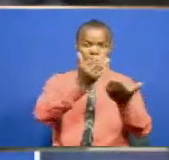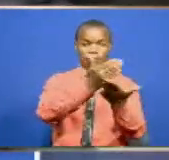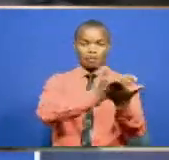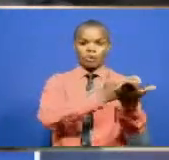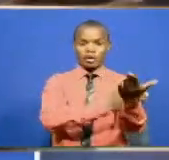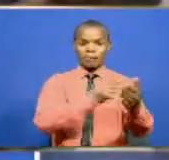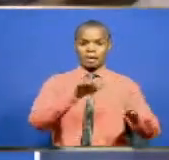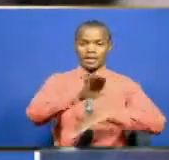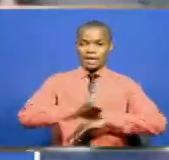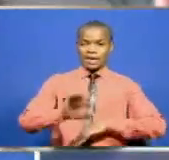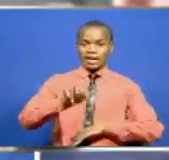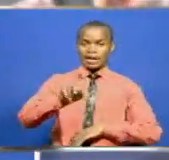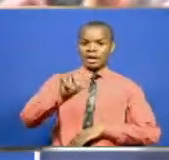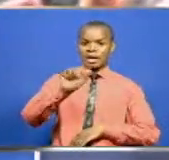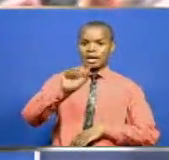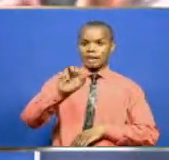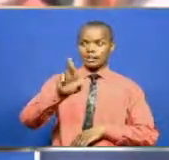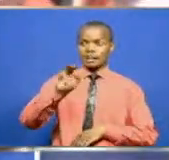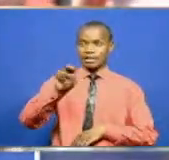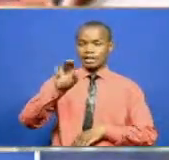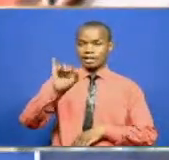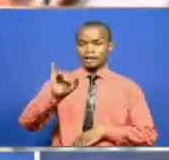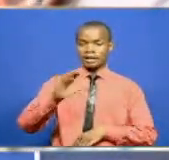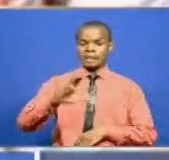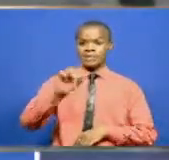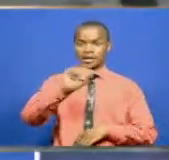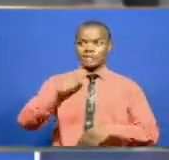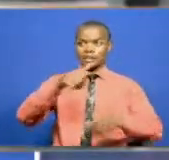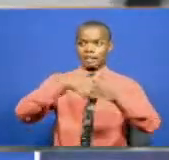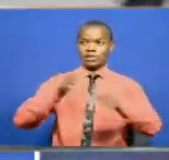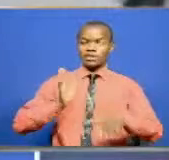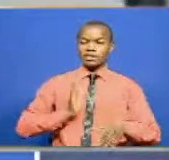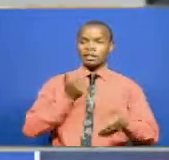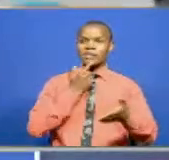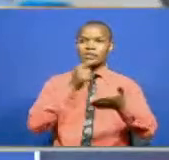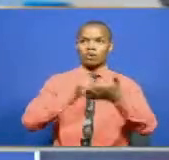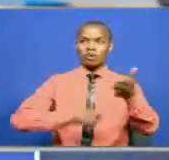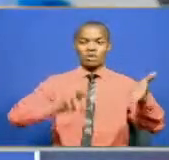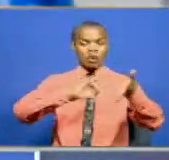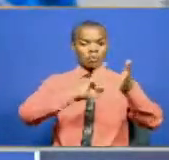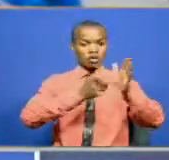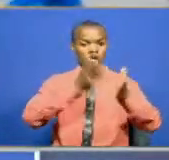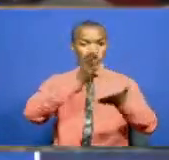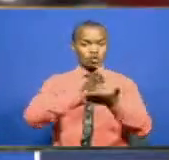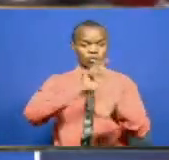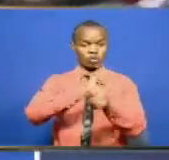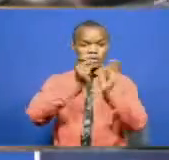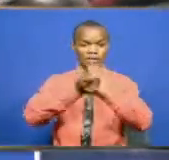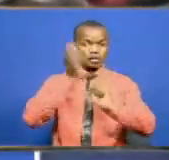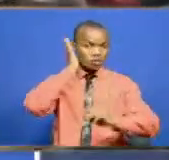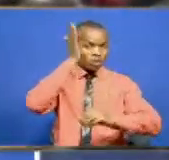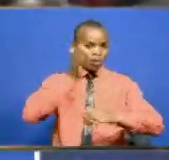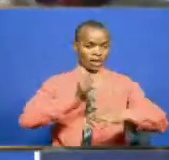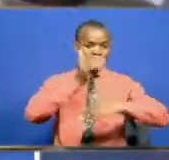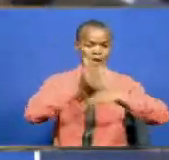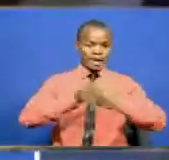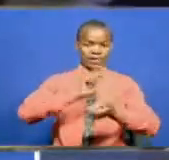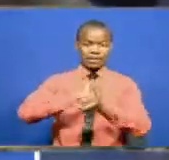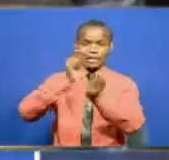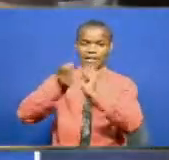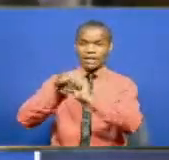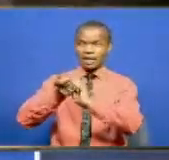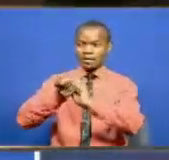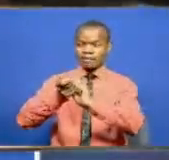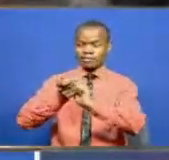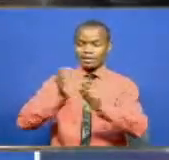Kasarani, Matiang'i saying that the project will have a new lease of life beginning from next year. This even as he urged the youth who have